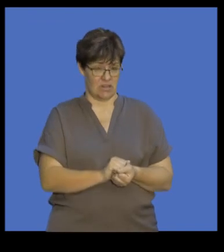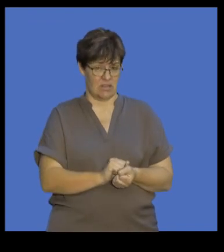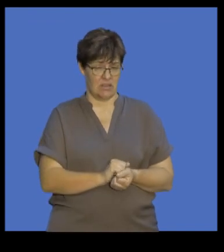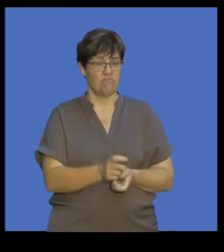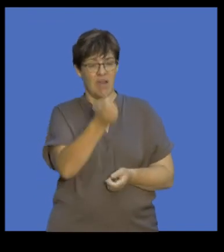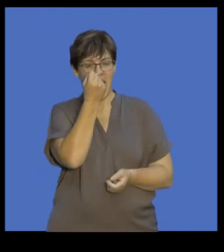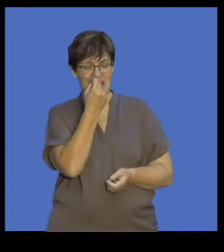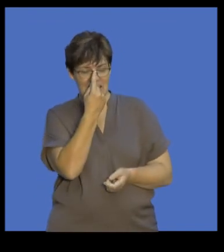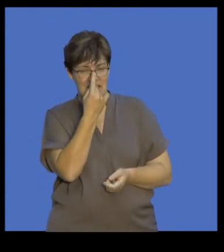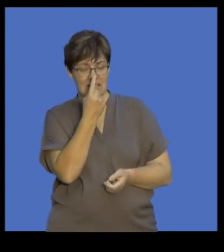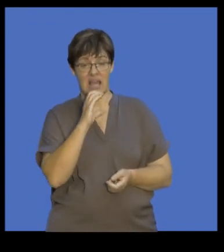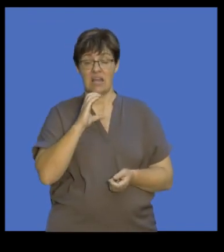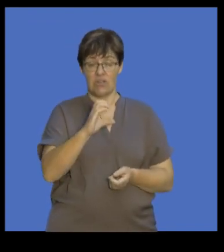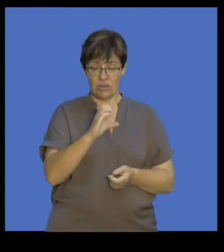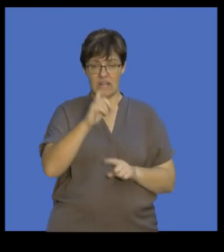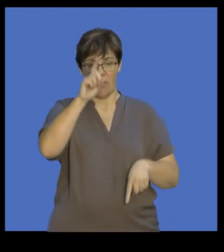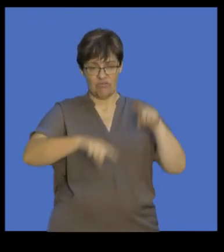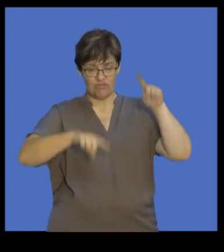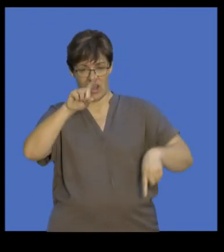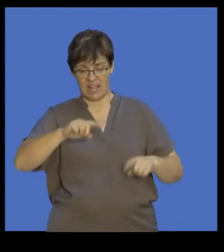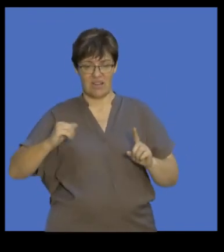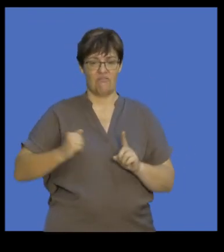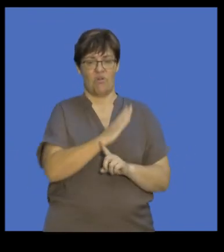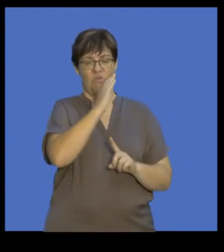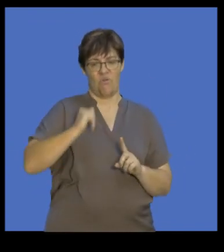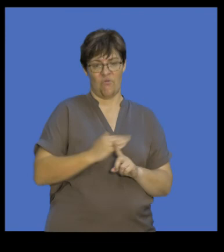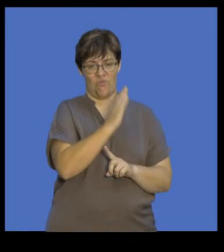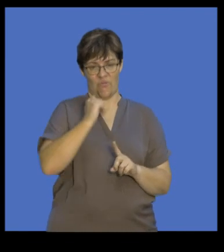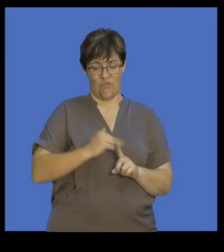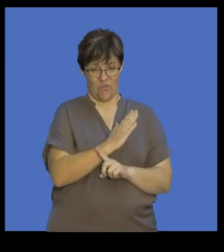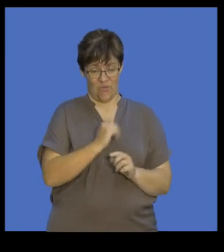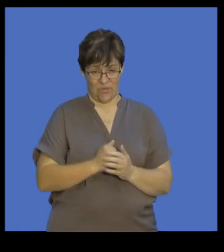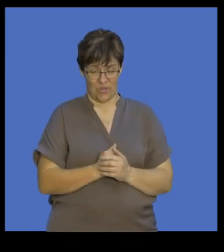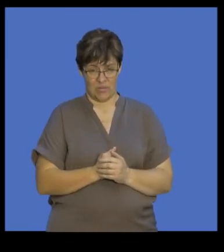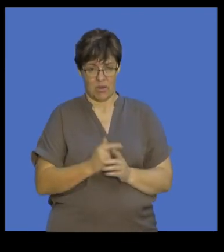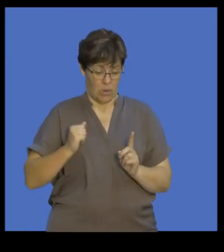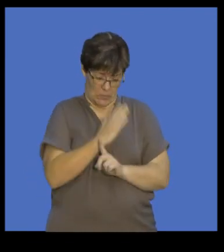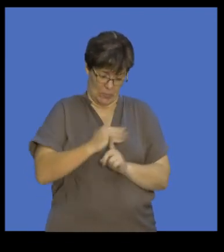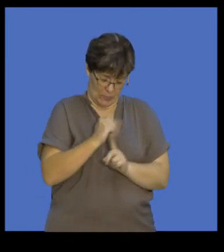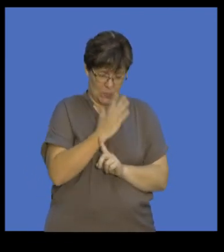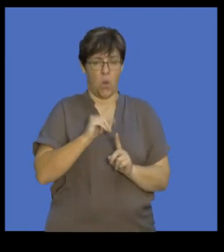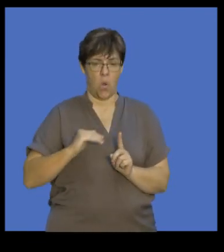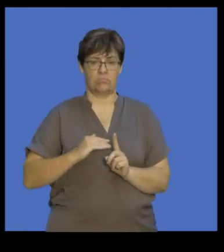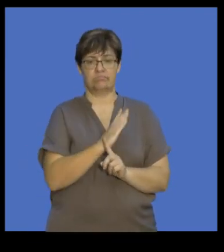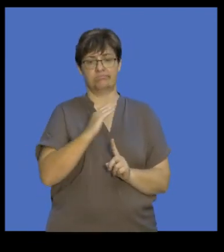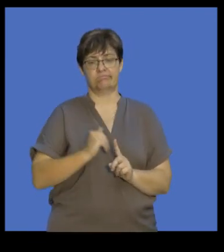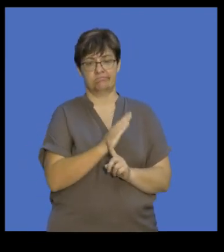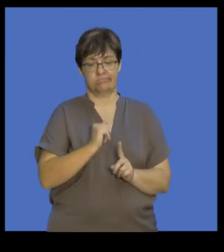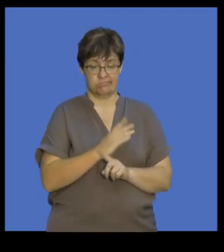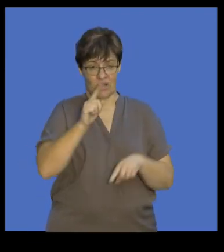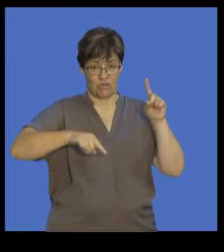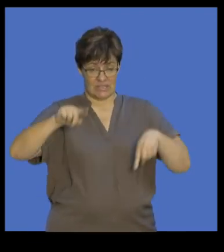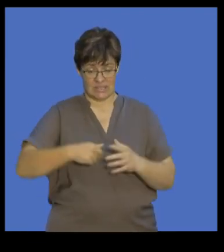then in summary, we understand that current is the rate of flow of charge. This is an all or nothing type